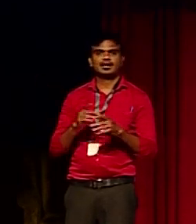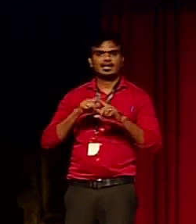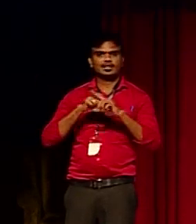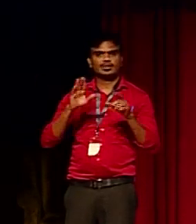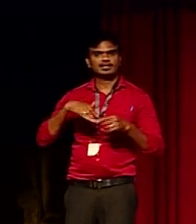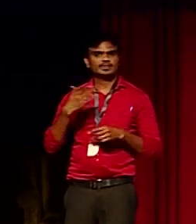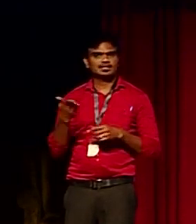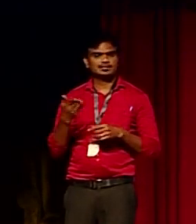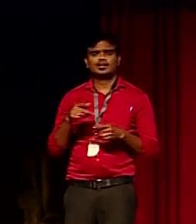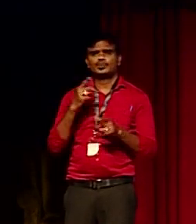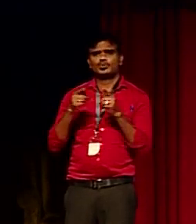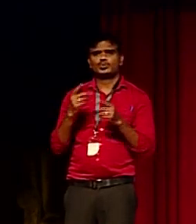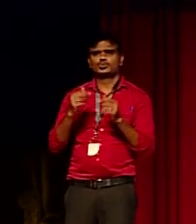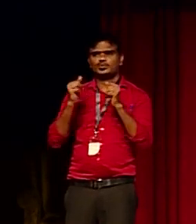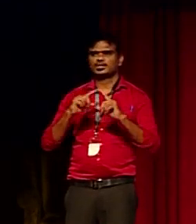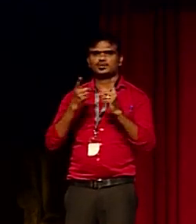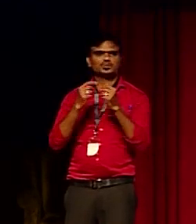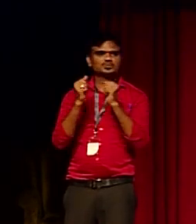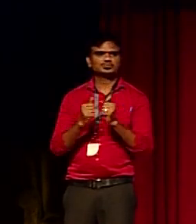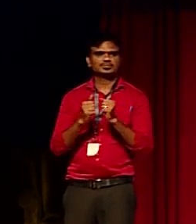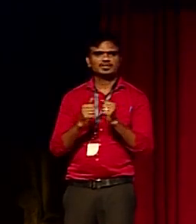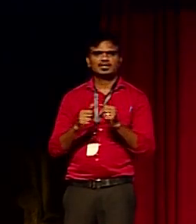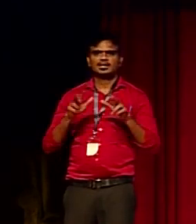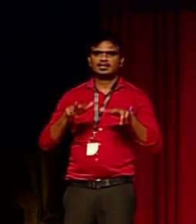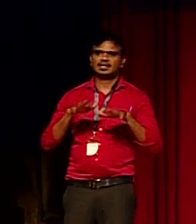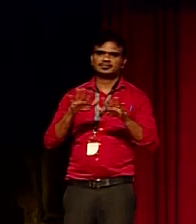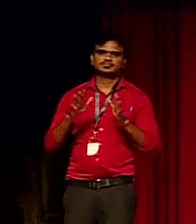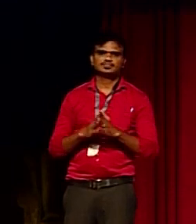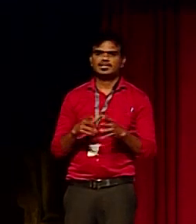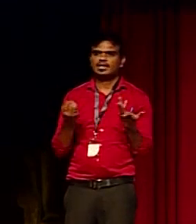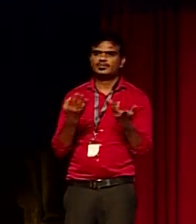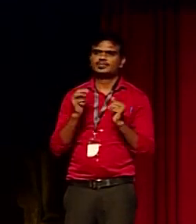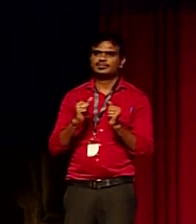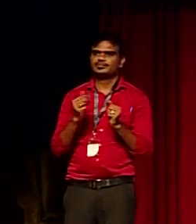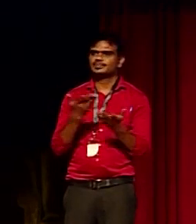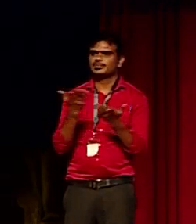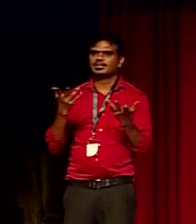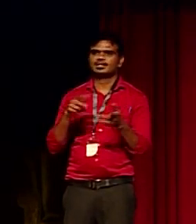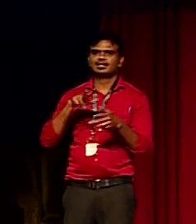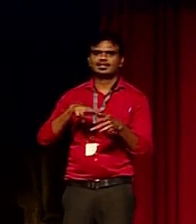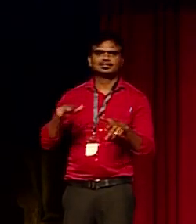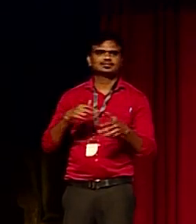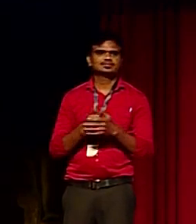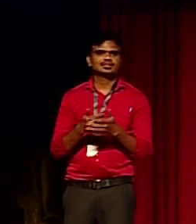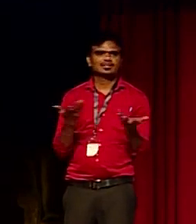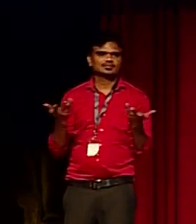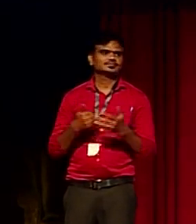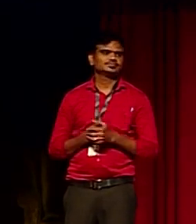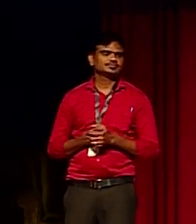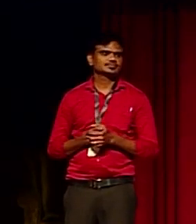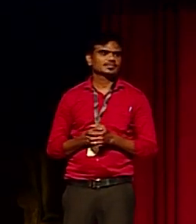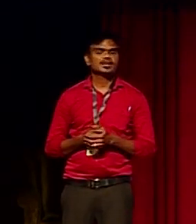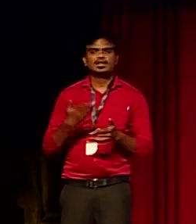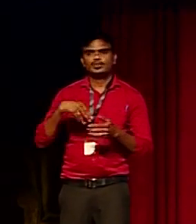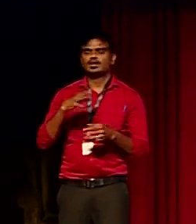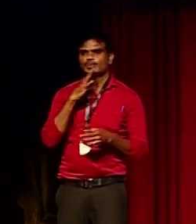Otherwise, most of us sitting in this room have our legs intact. And how many of us have done the kind of things that these people are doing?